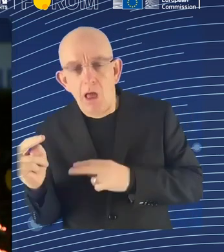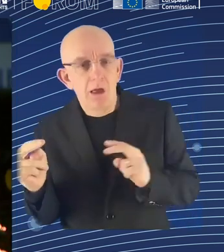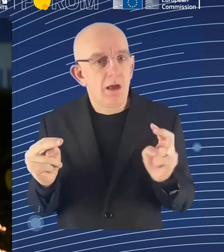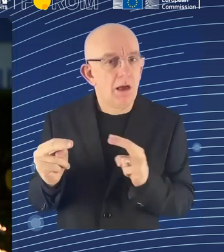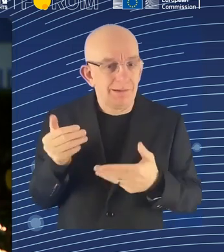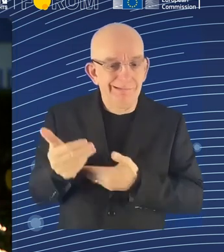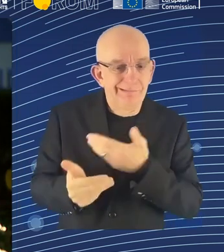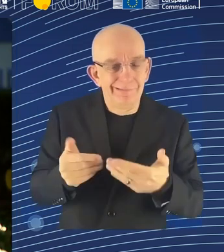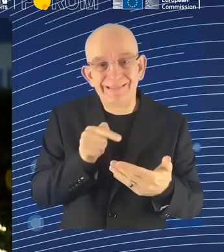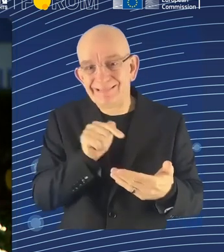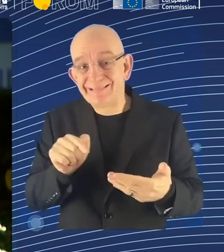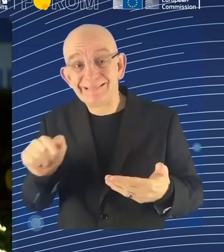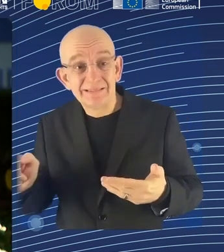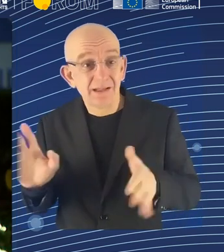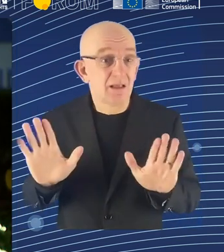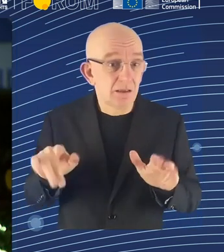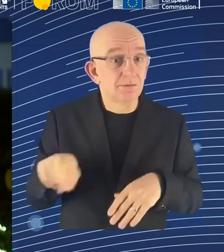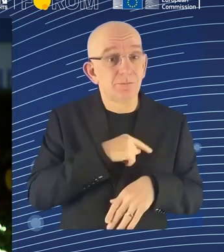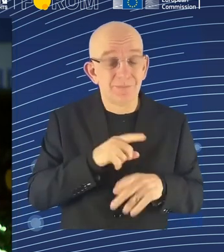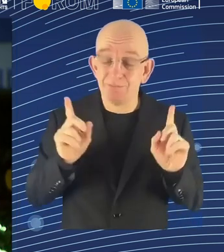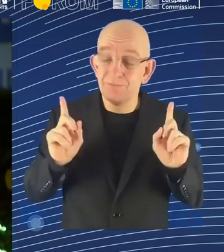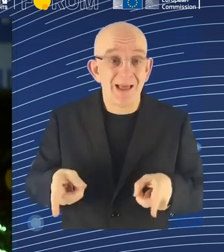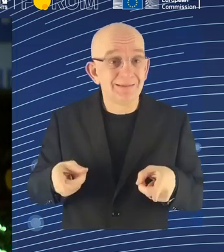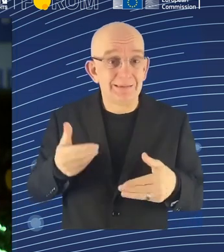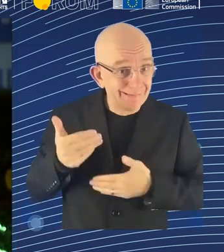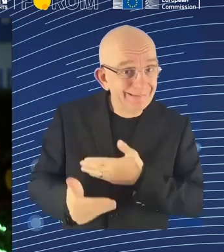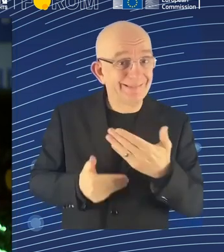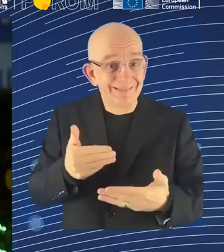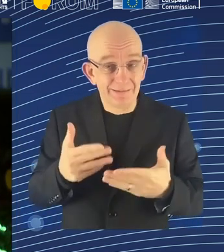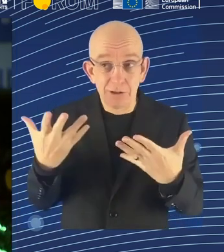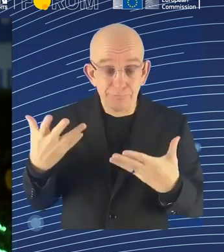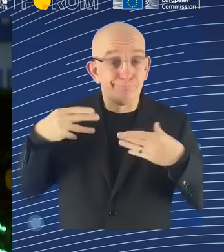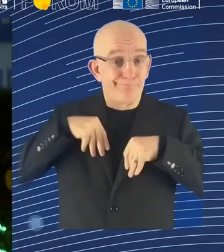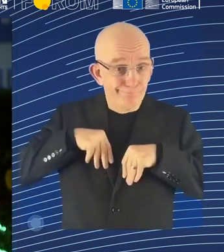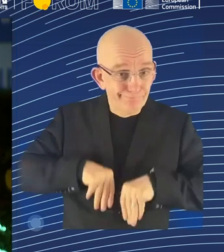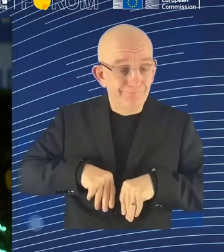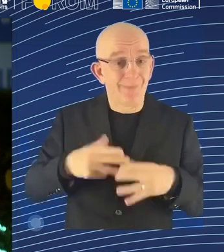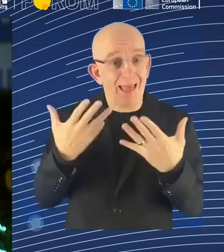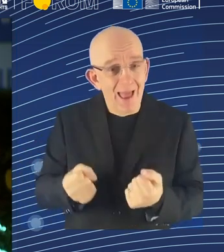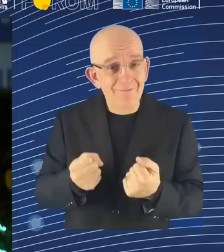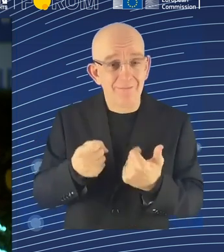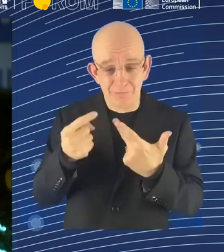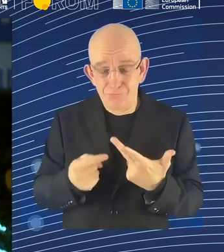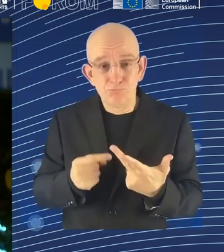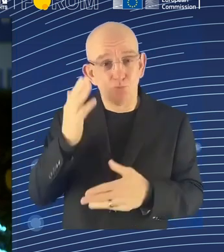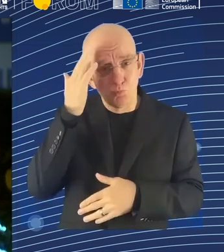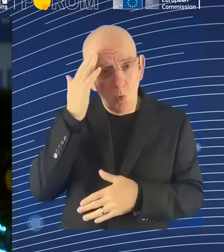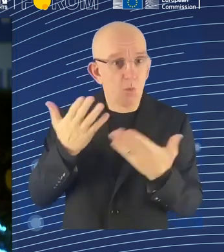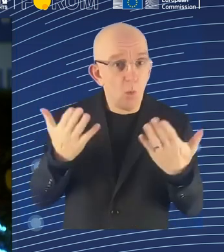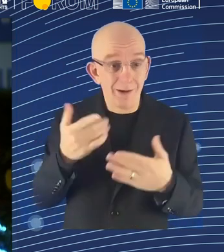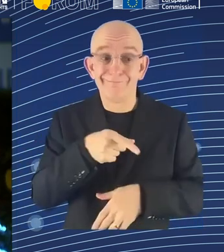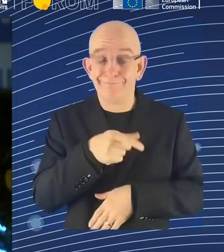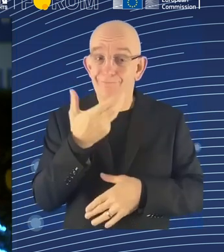risks, and it's not a question of stopping innovation, but simply of trying to identify the risks. And then we need to support all of our fellow